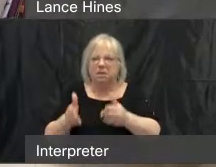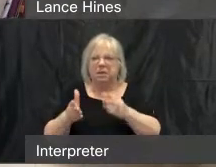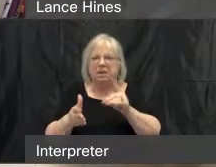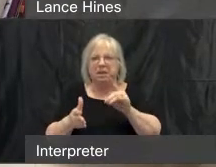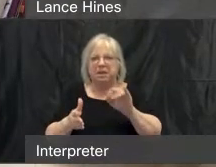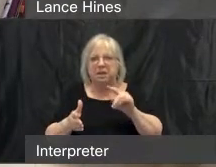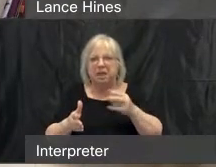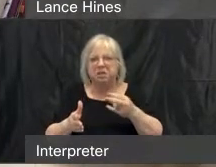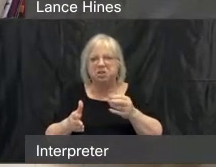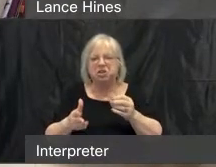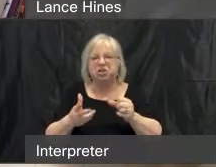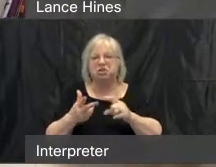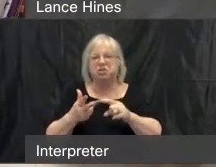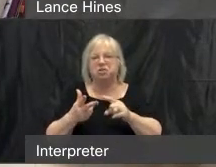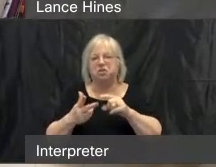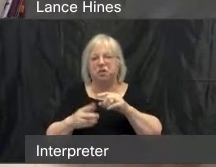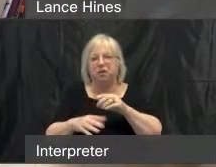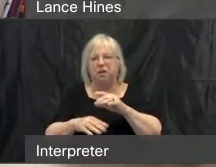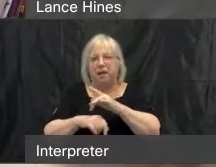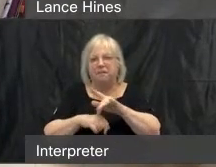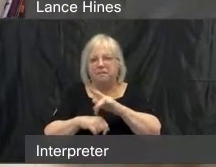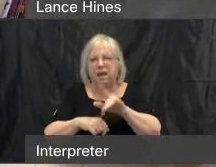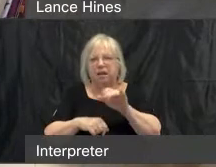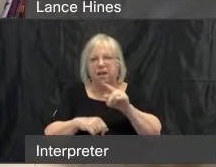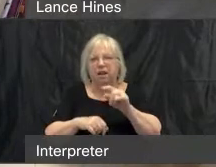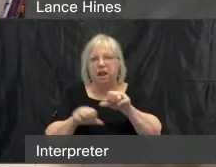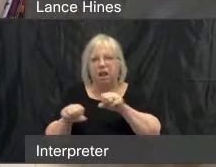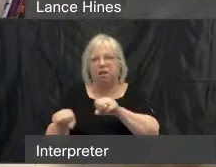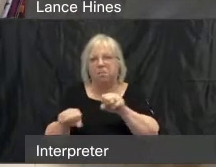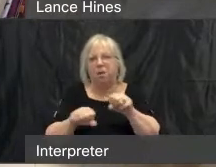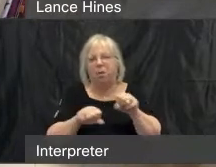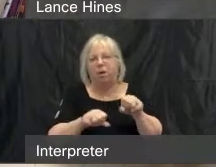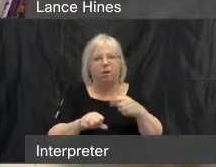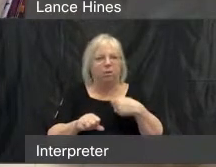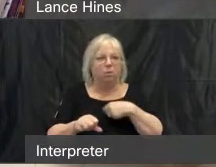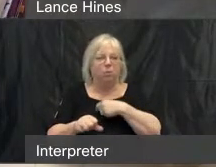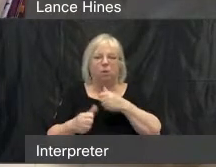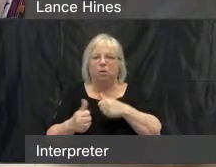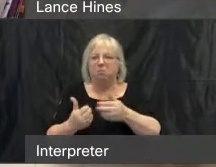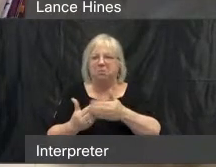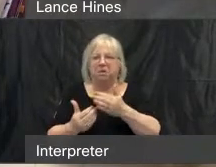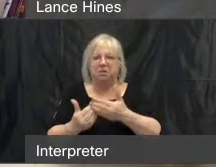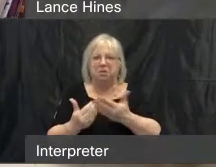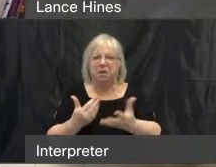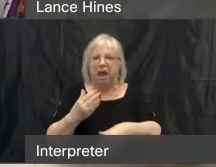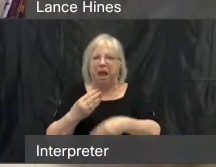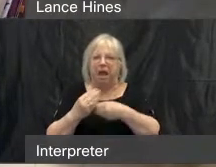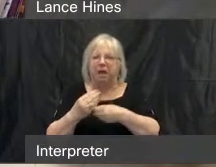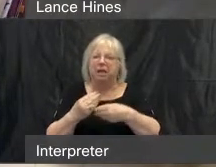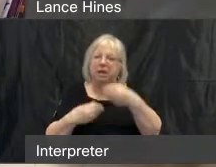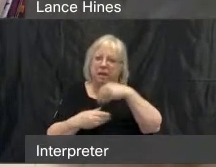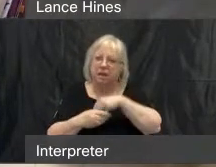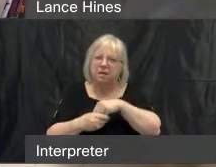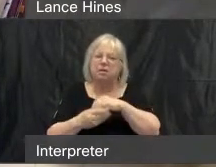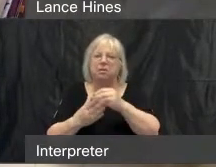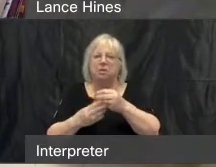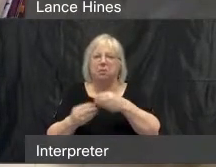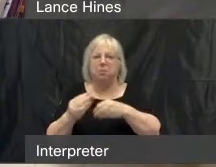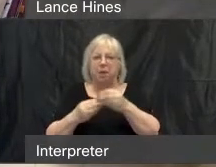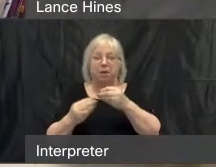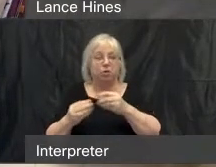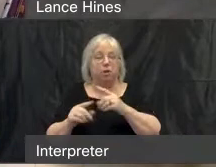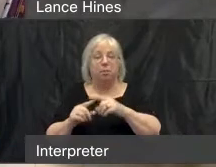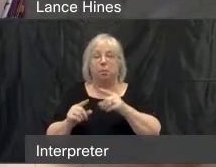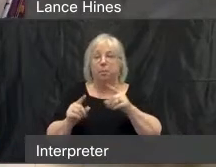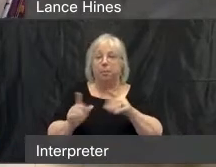vacant lots, you know, those kinds of things. So that could easily be added into the budget to take care of that. But the